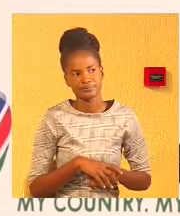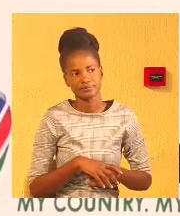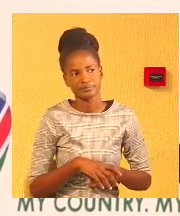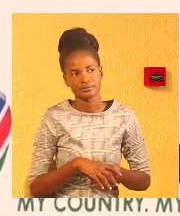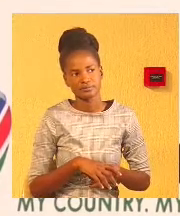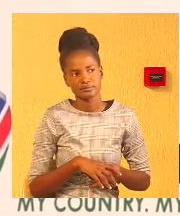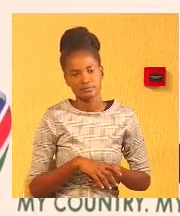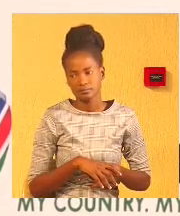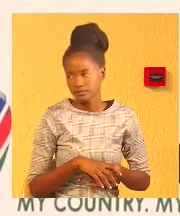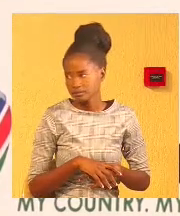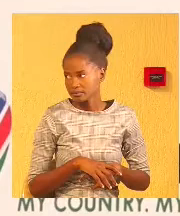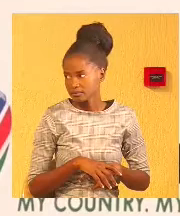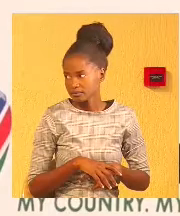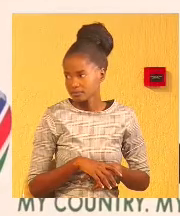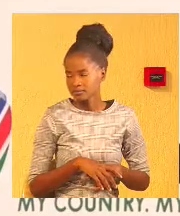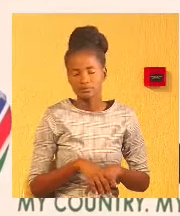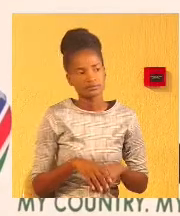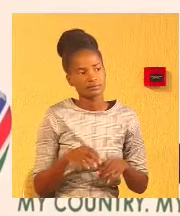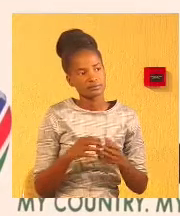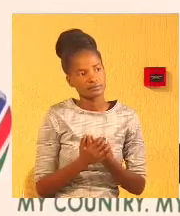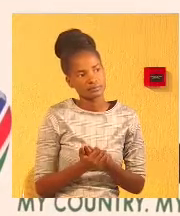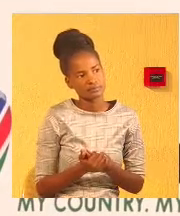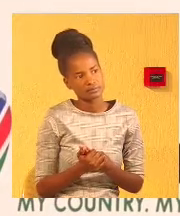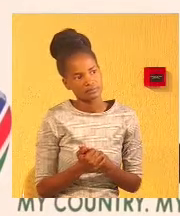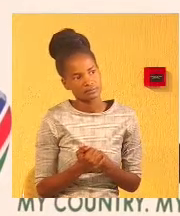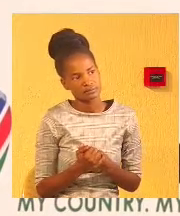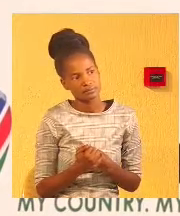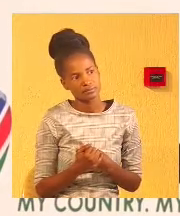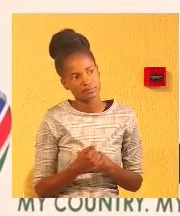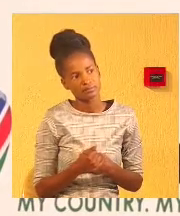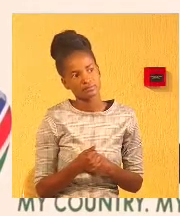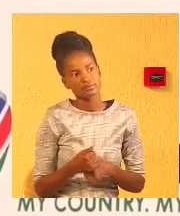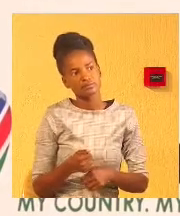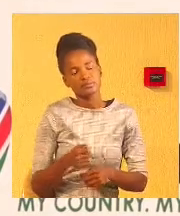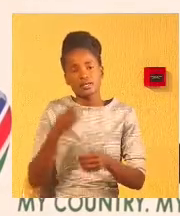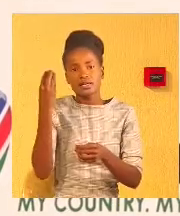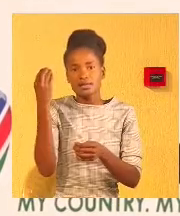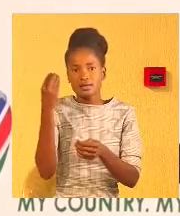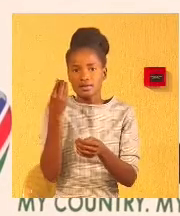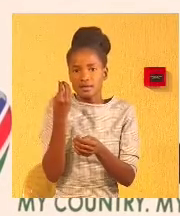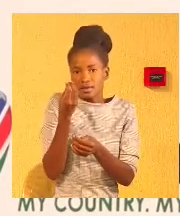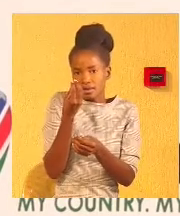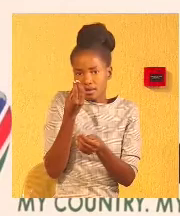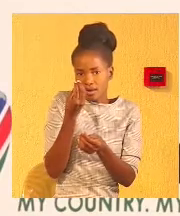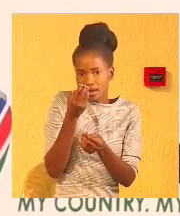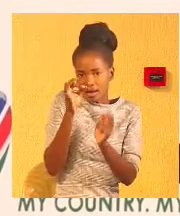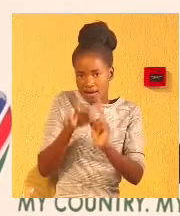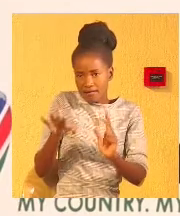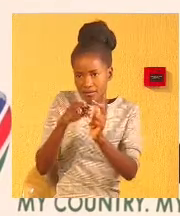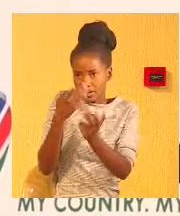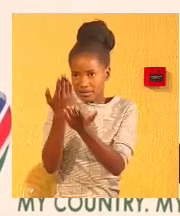drought relief claims must be paid immediately to relieve the cash flow of the